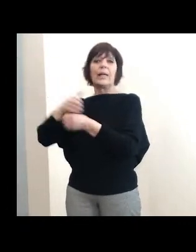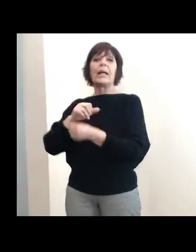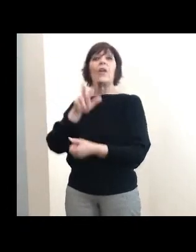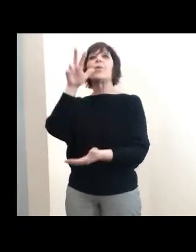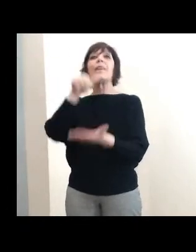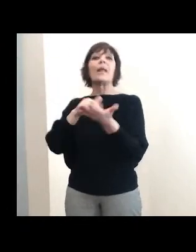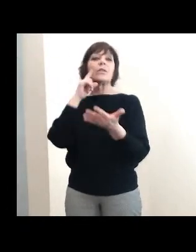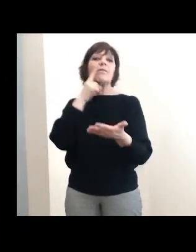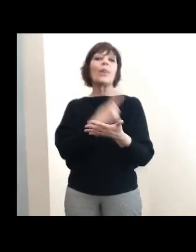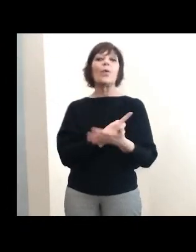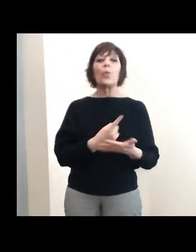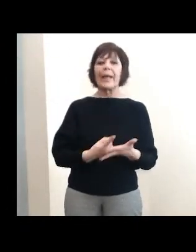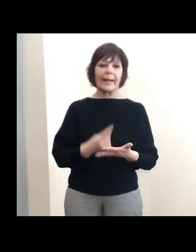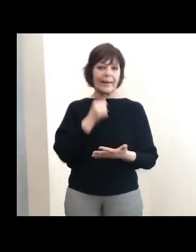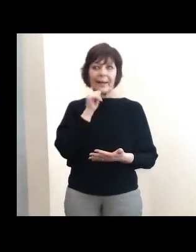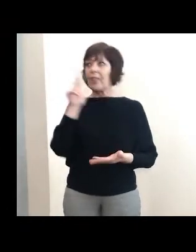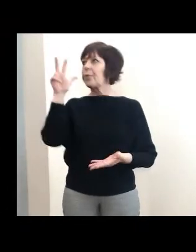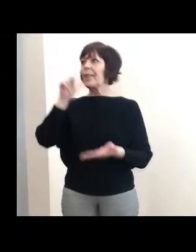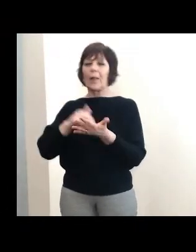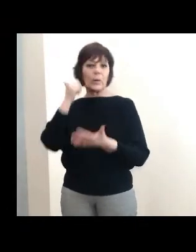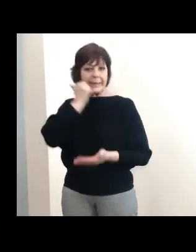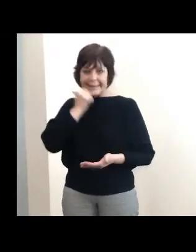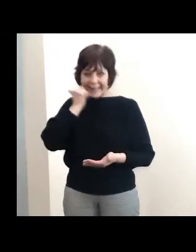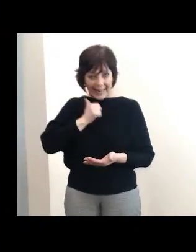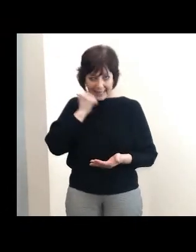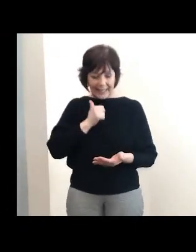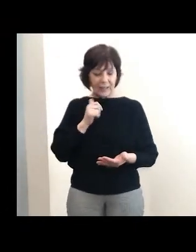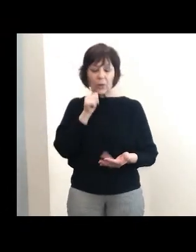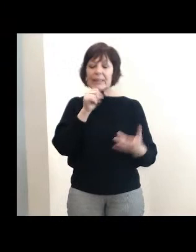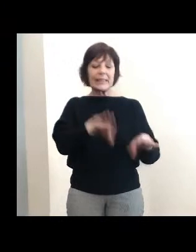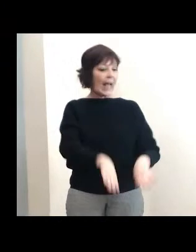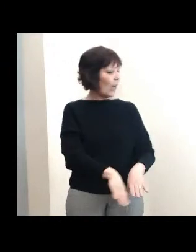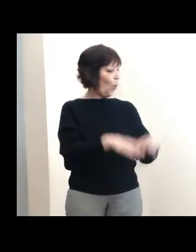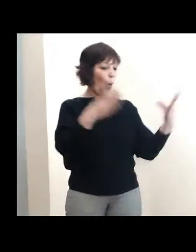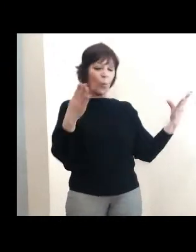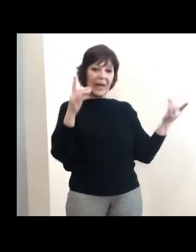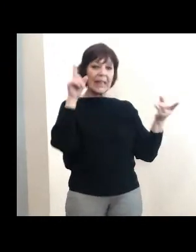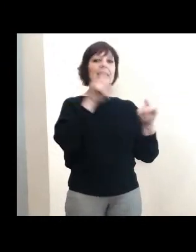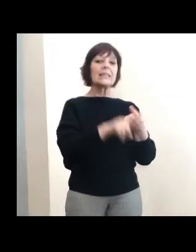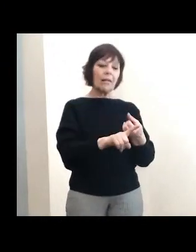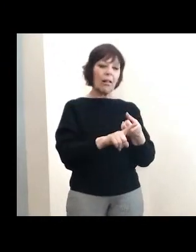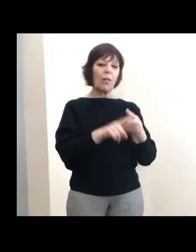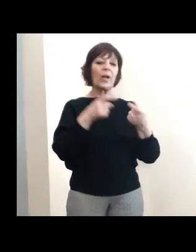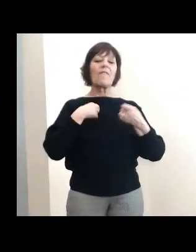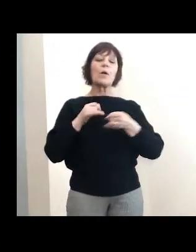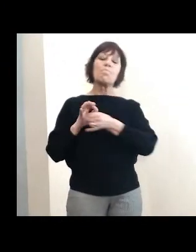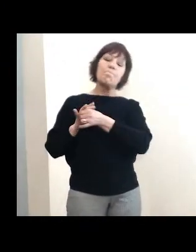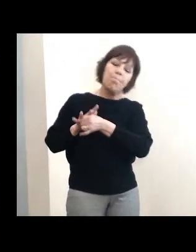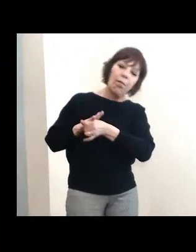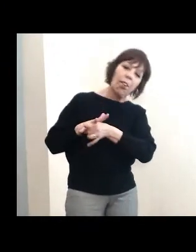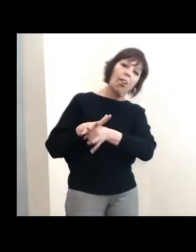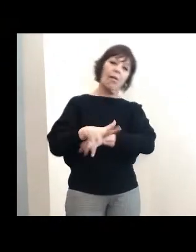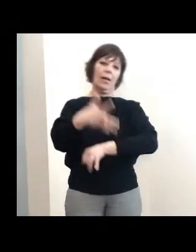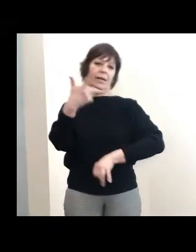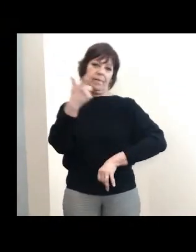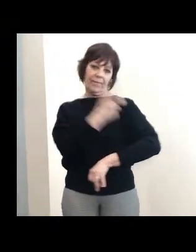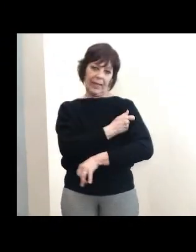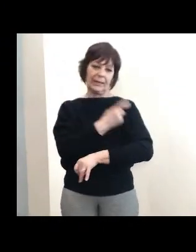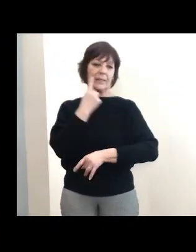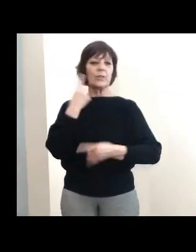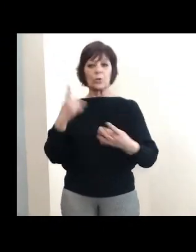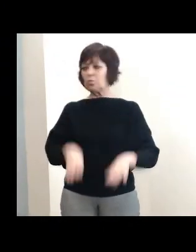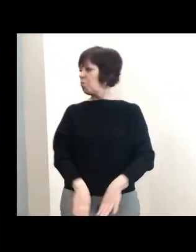whole week right now. So we're not going to be opening up the convention center until we get enough doses to basically